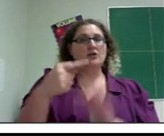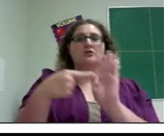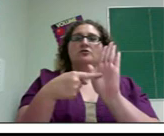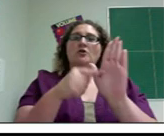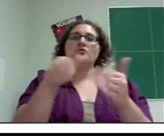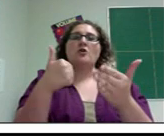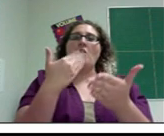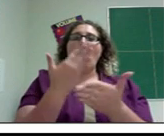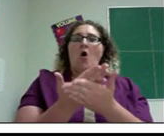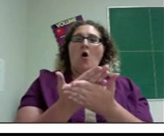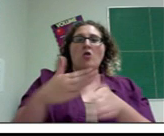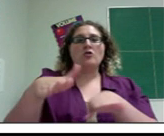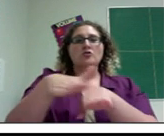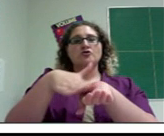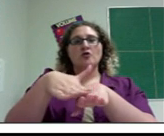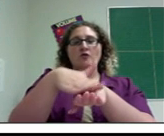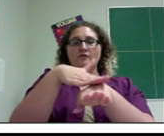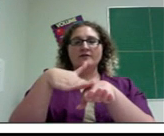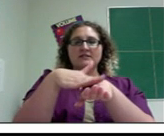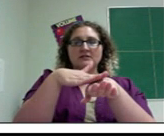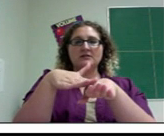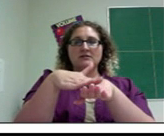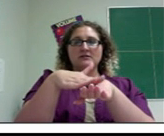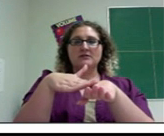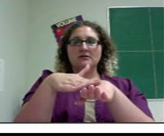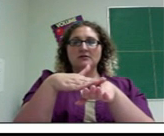shows all of the surfaces